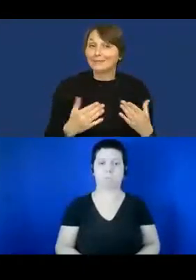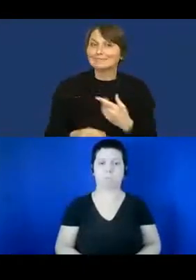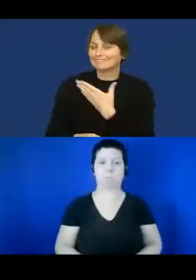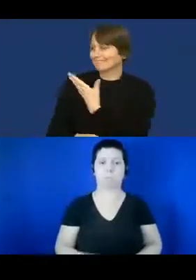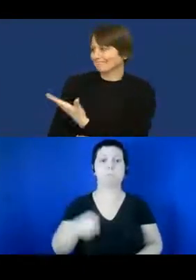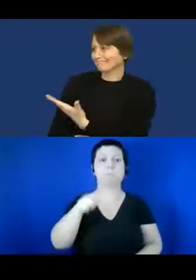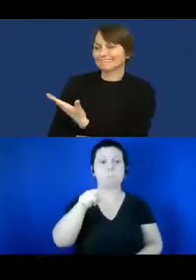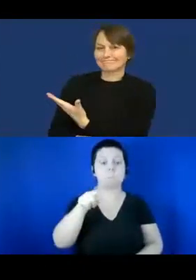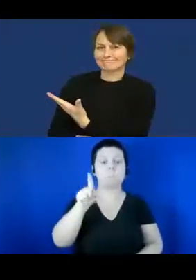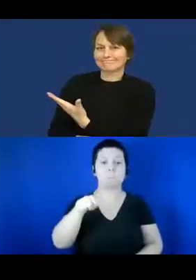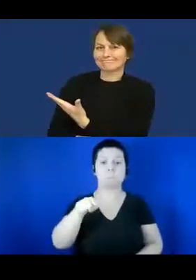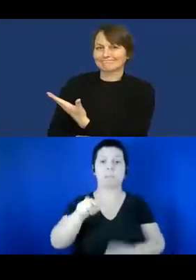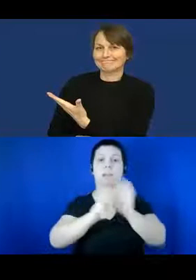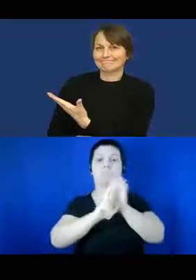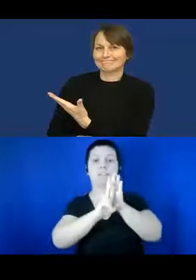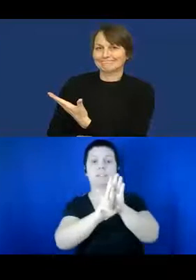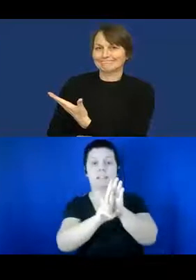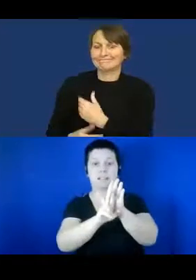and reasoning comes in.